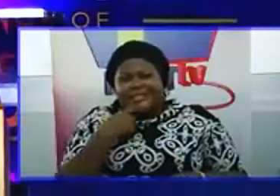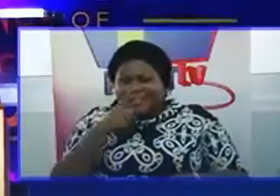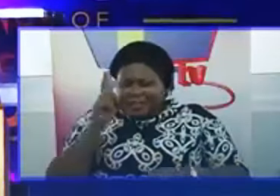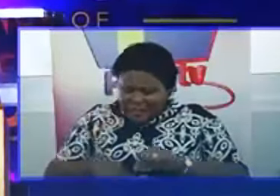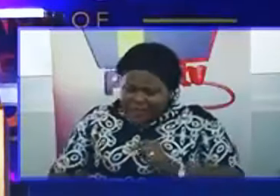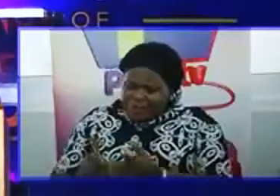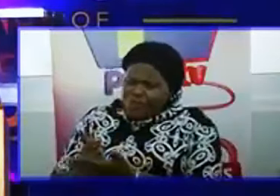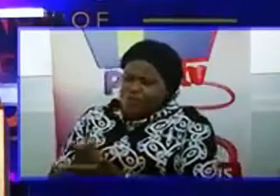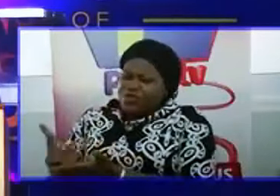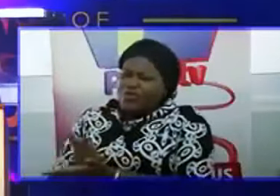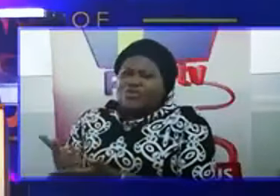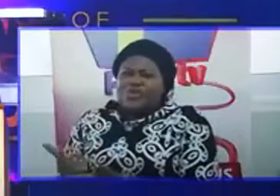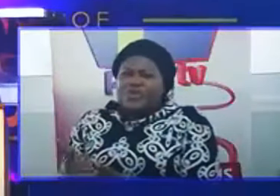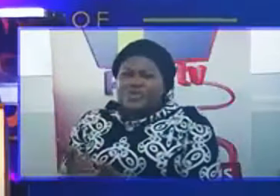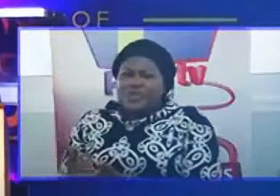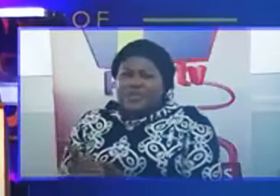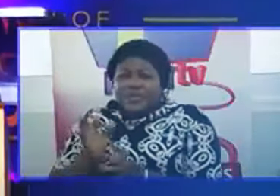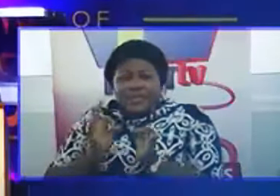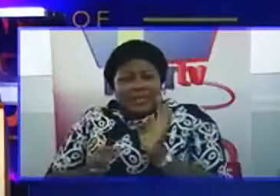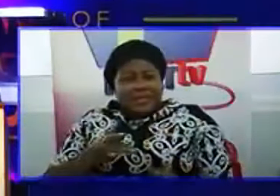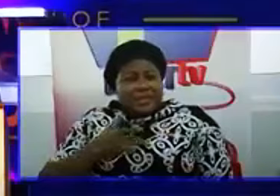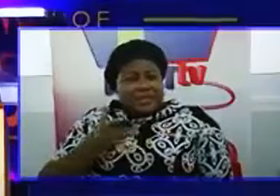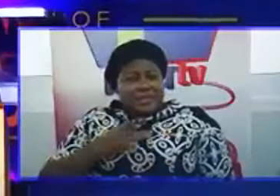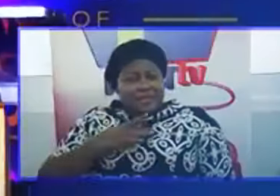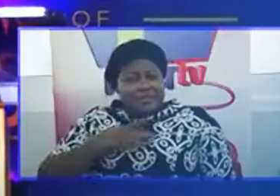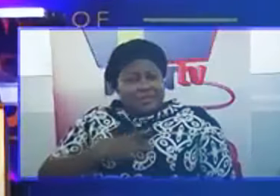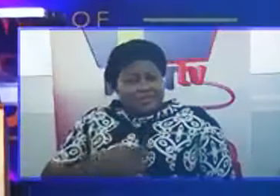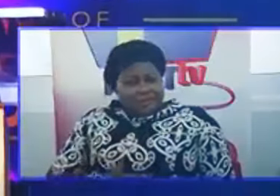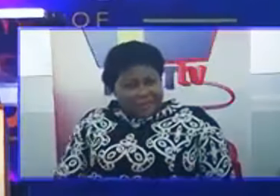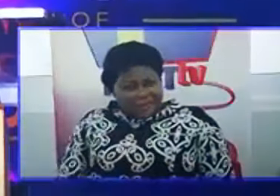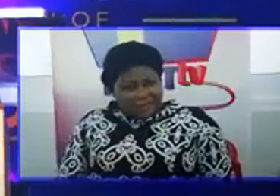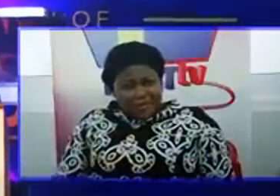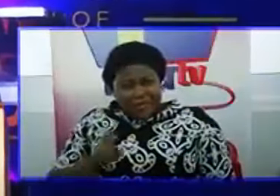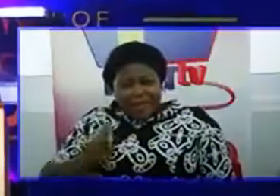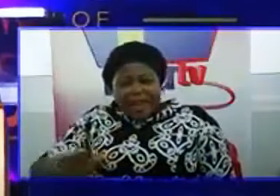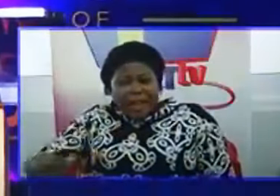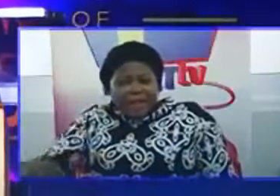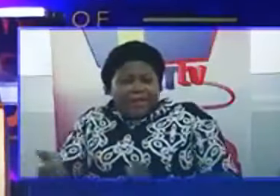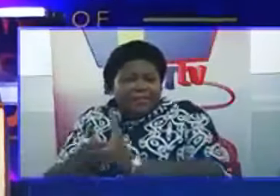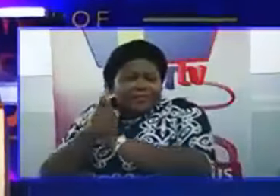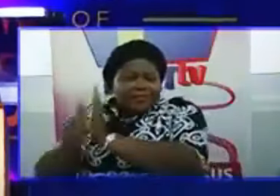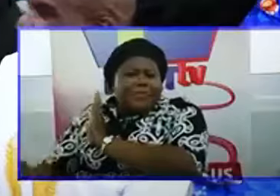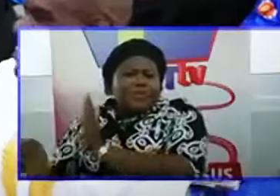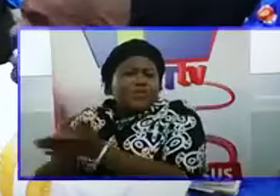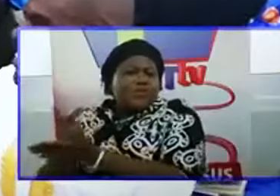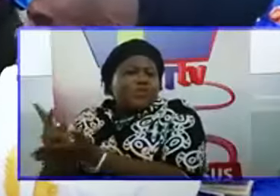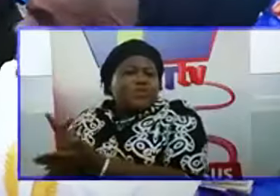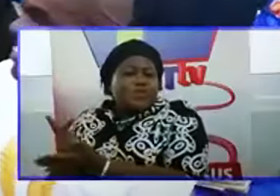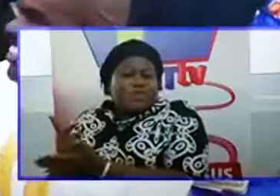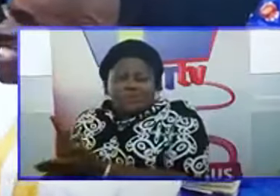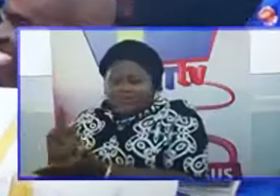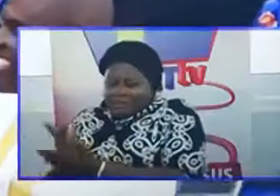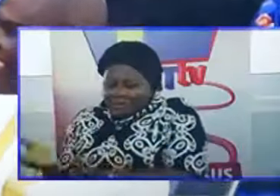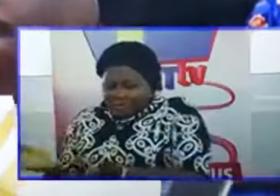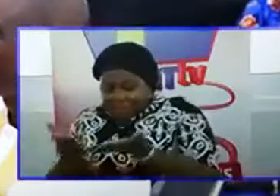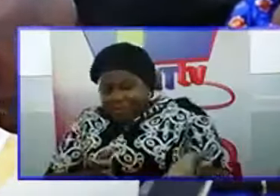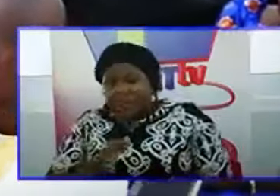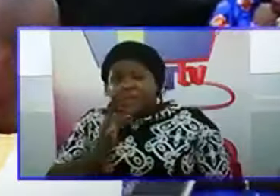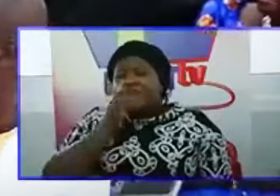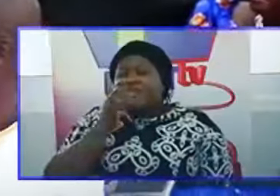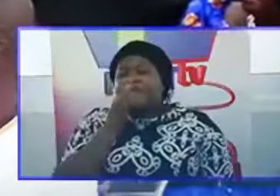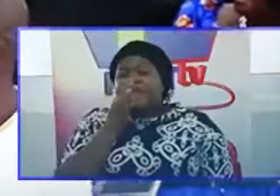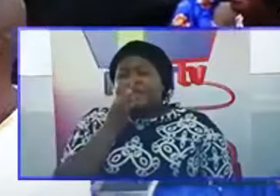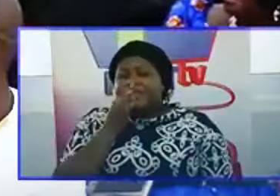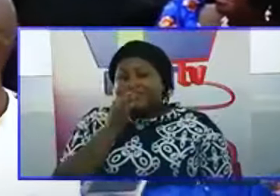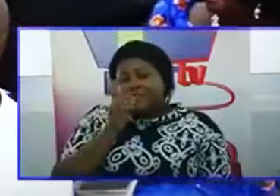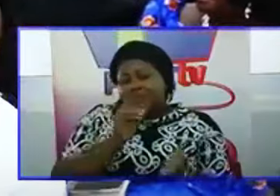No. When you are hungry, you need somebody with another ability to feed you. So this medical doctor